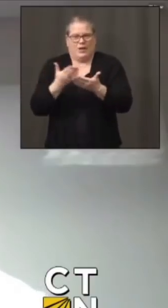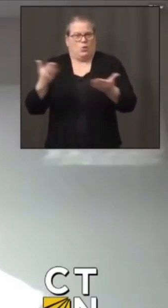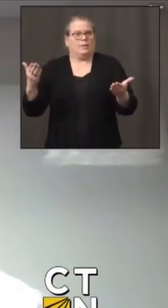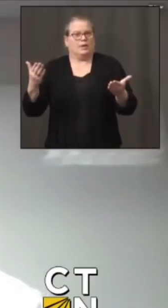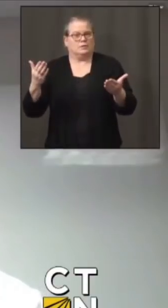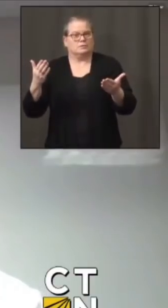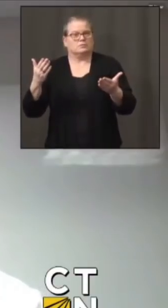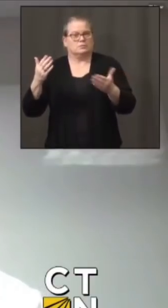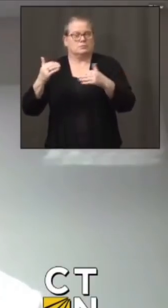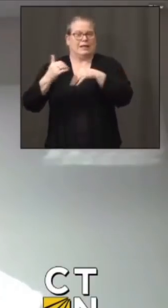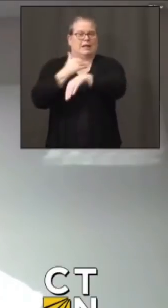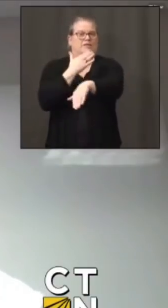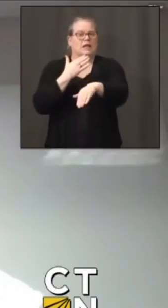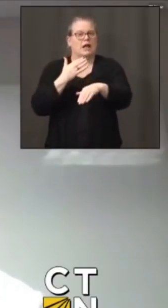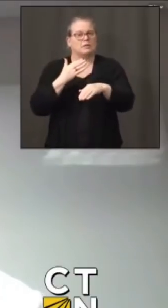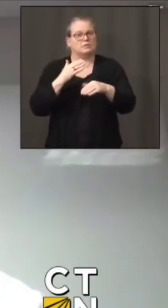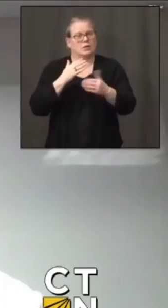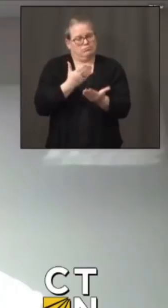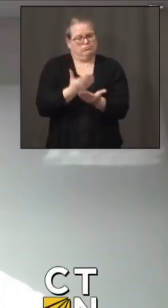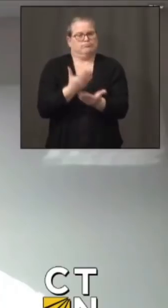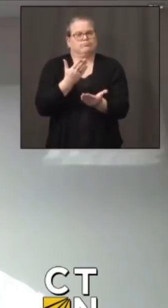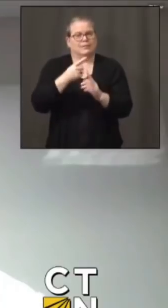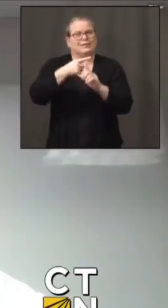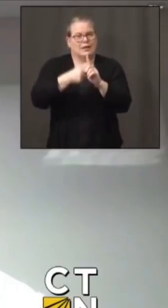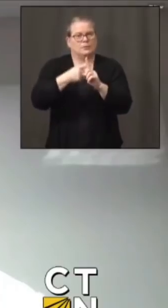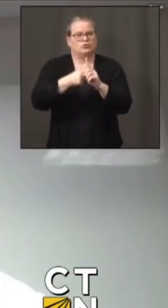tells whether or not it maintained temperature.